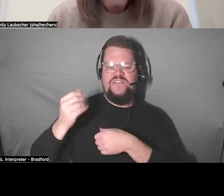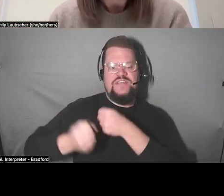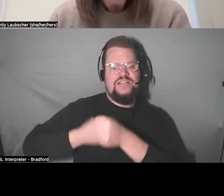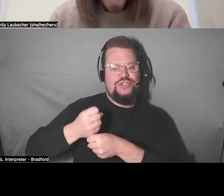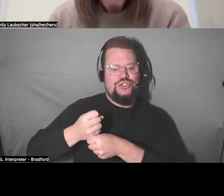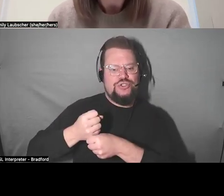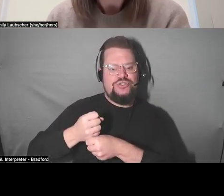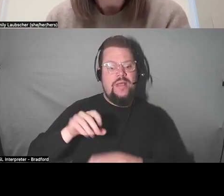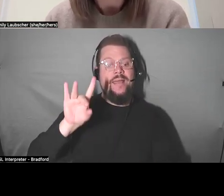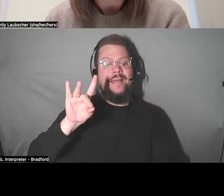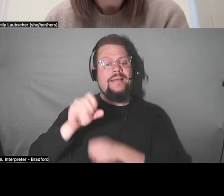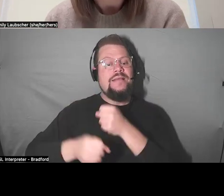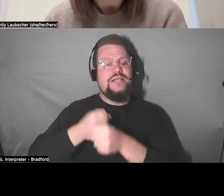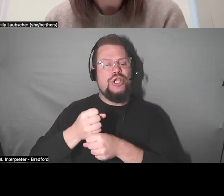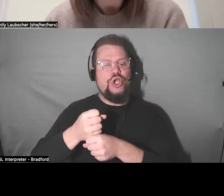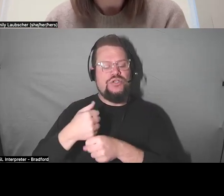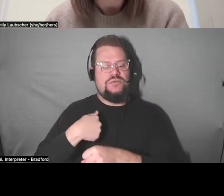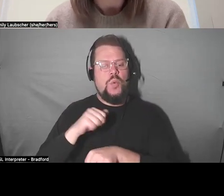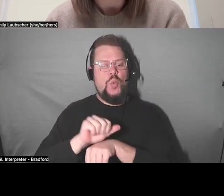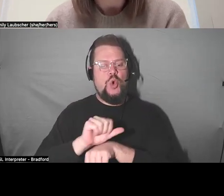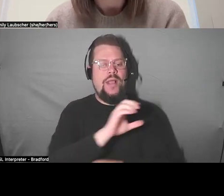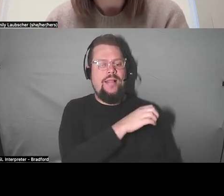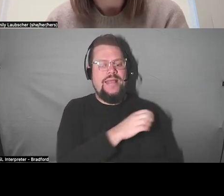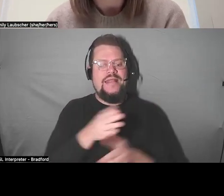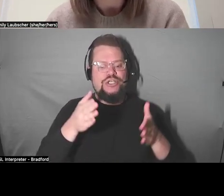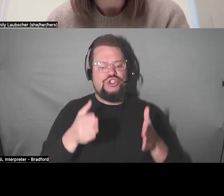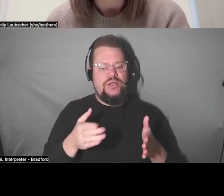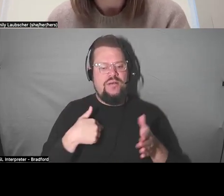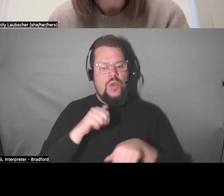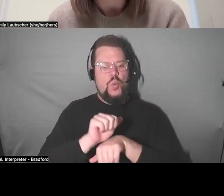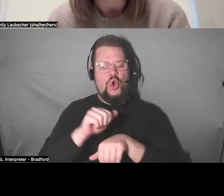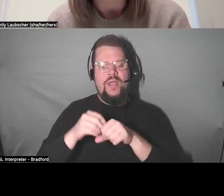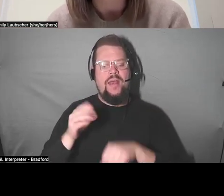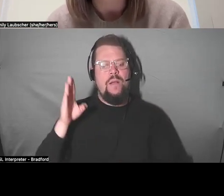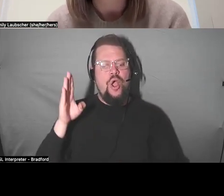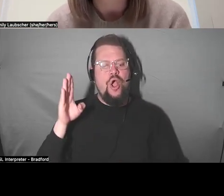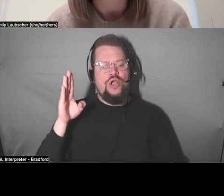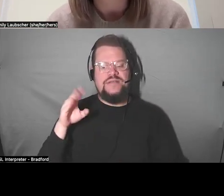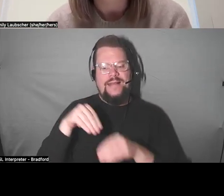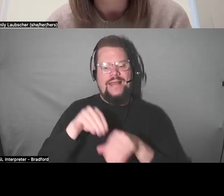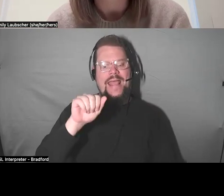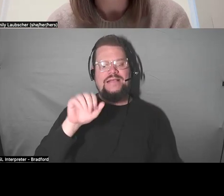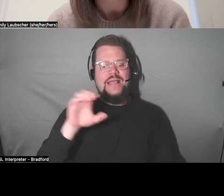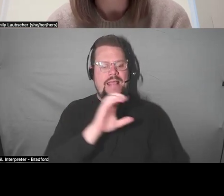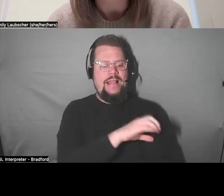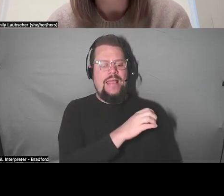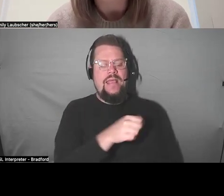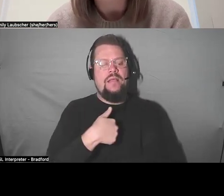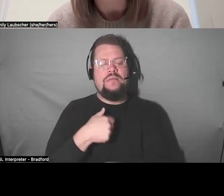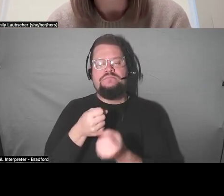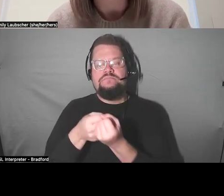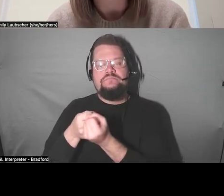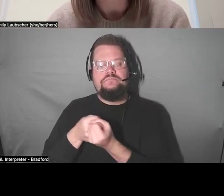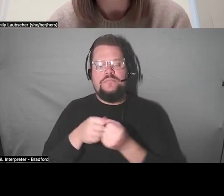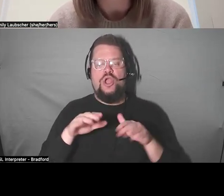For 8 of those years, I was a clinician. I worked in the Boston area at an AAC clinic serving primarily children on the